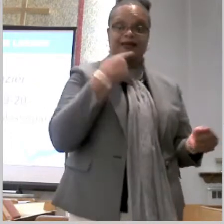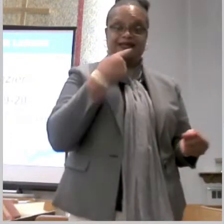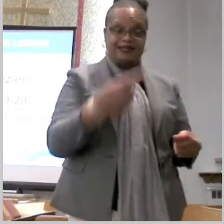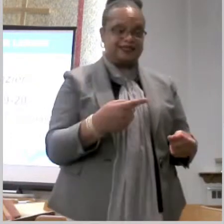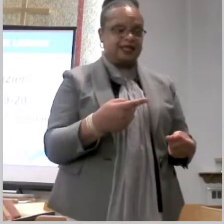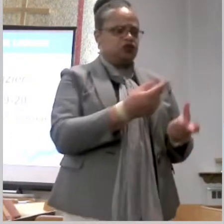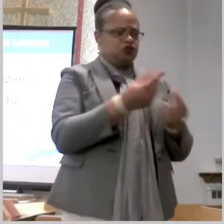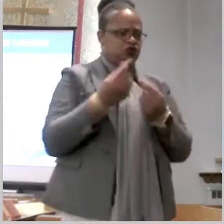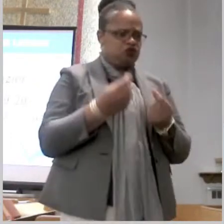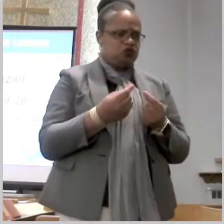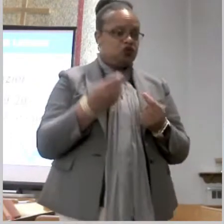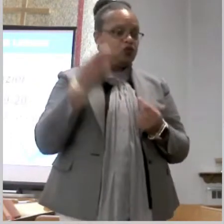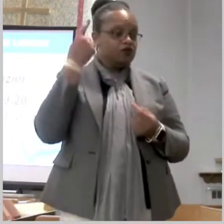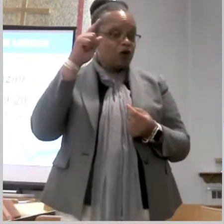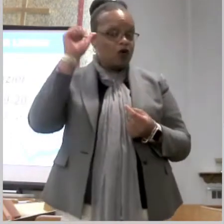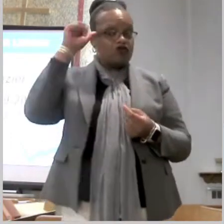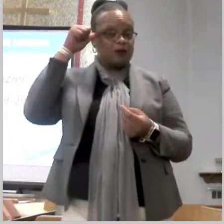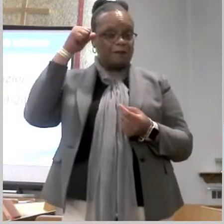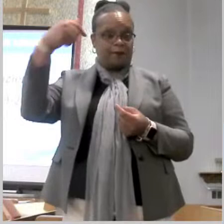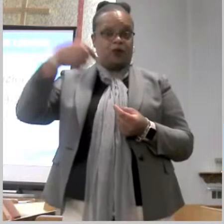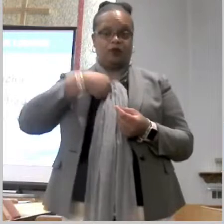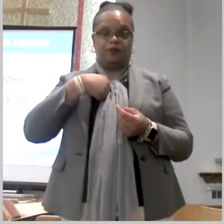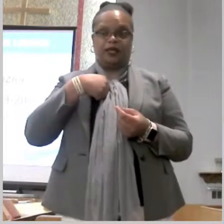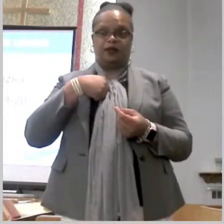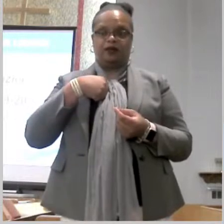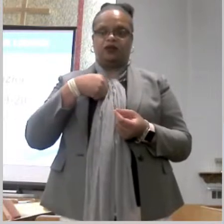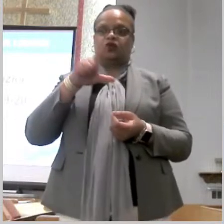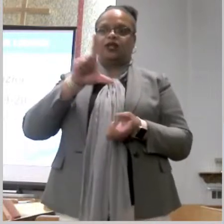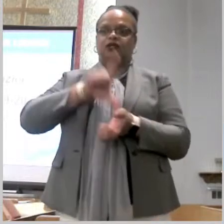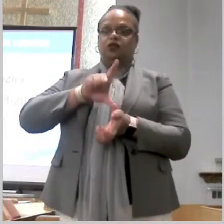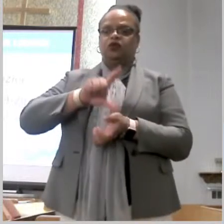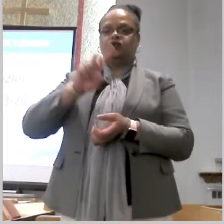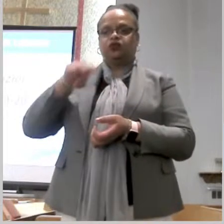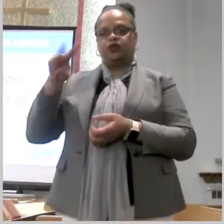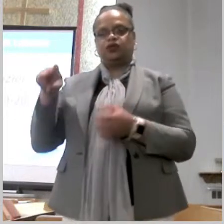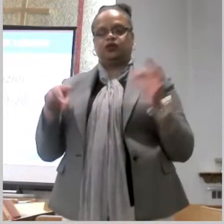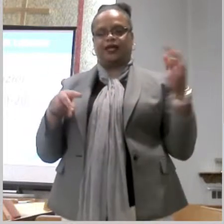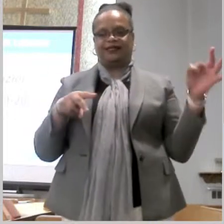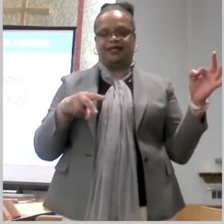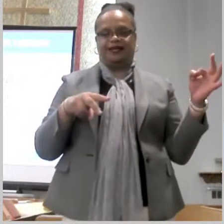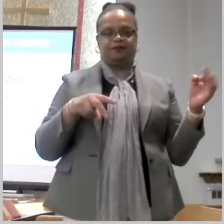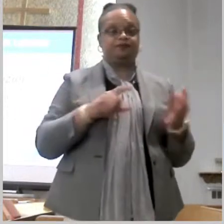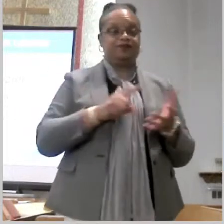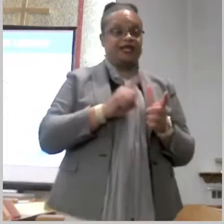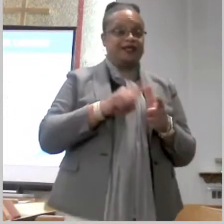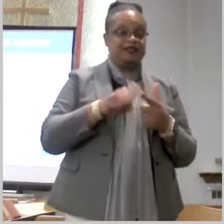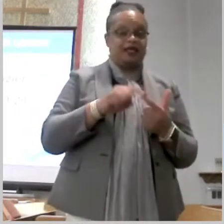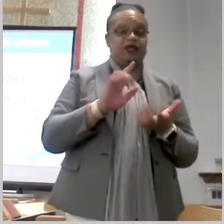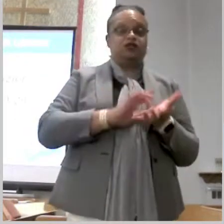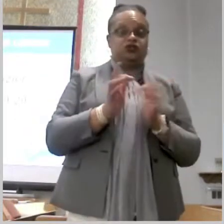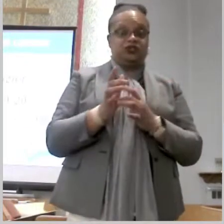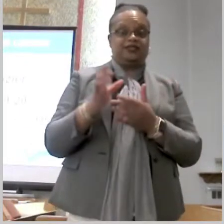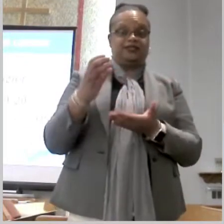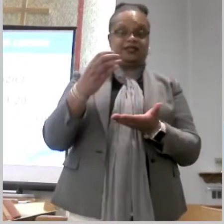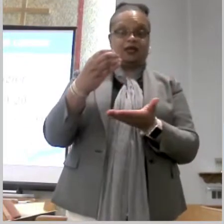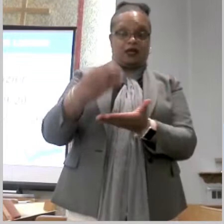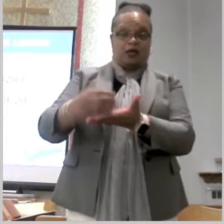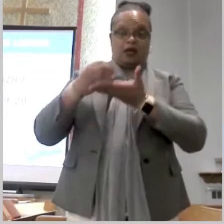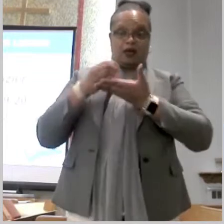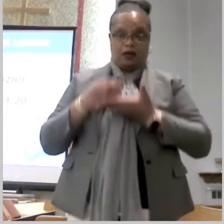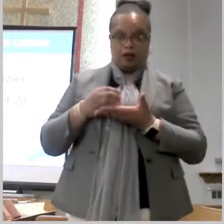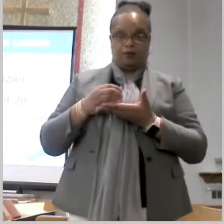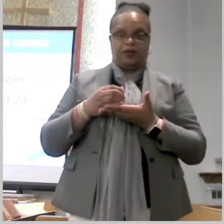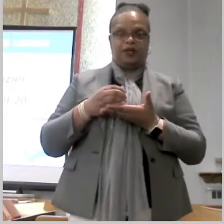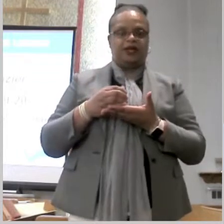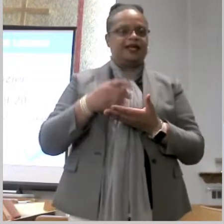remembrance of me." Luke 22:19. And then taking the cup, he said, "This cup is the new covenant in my